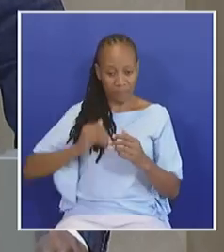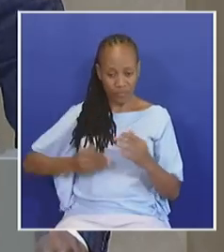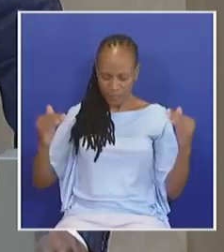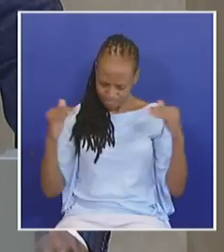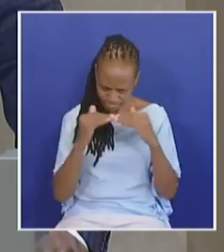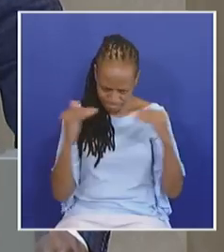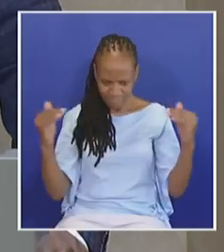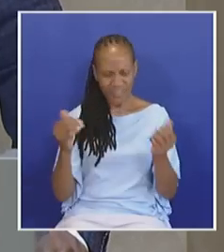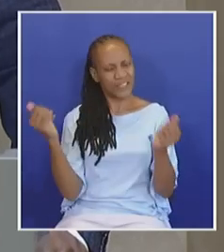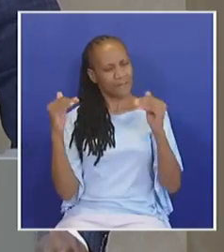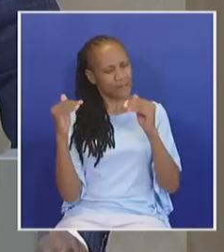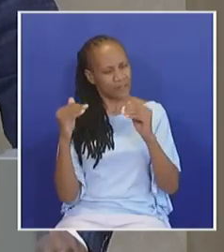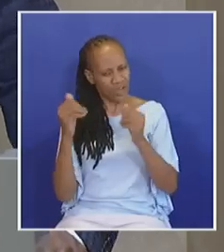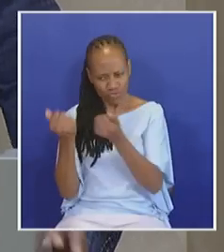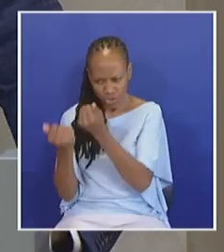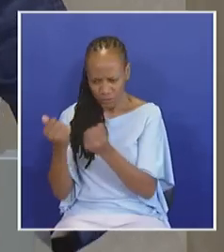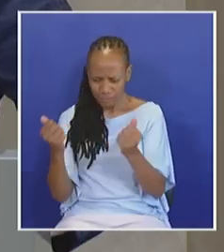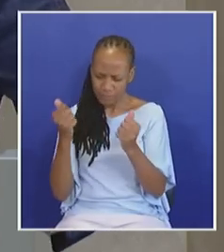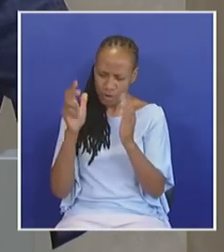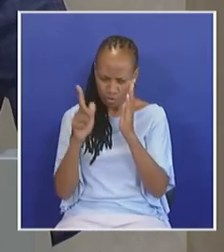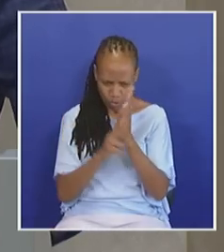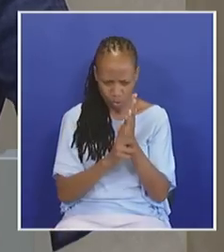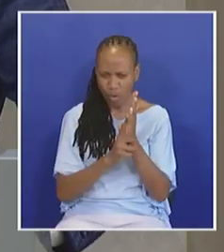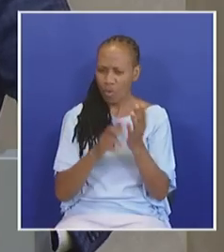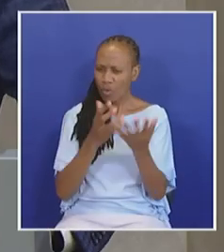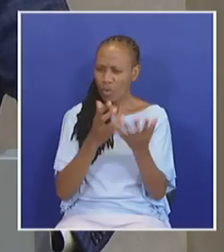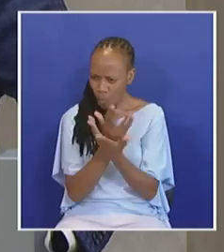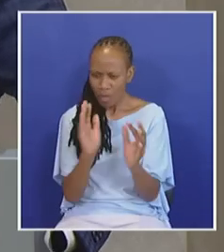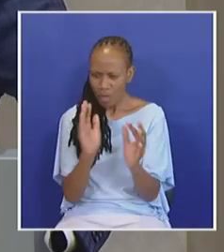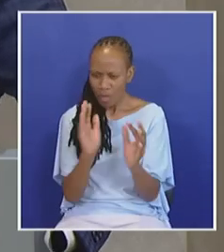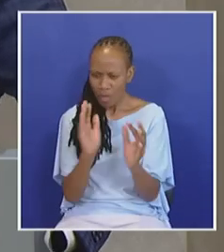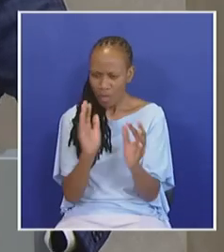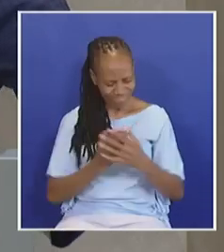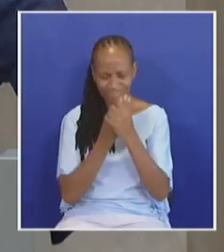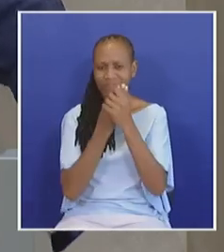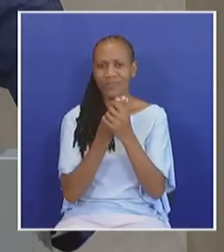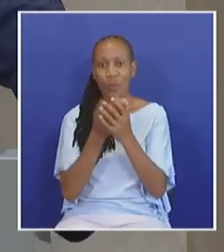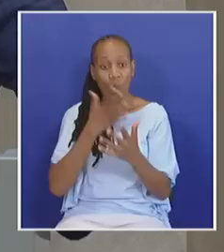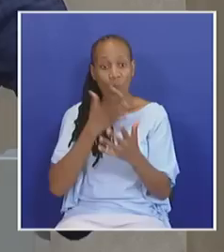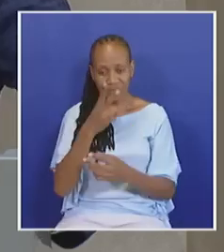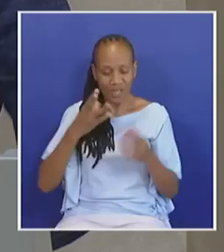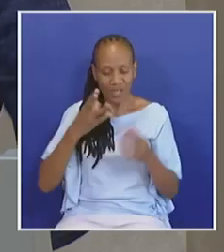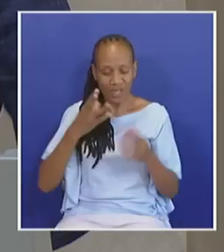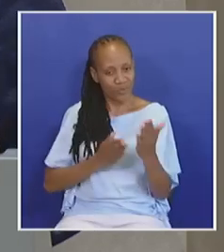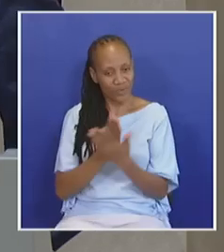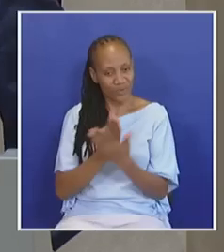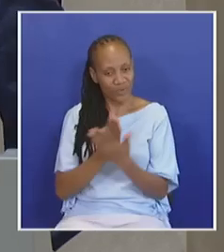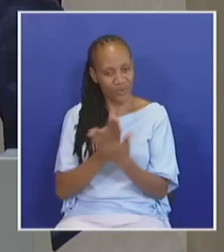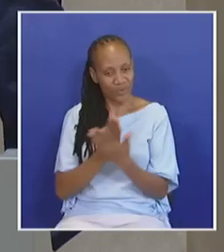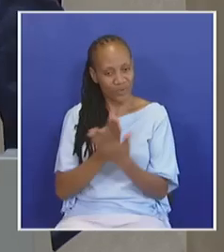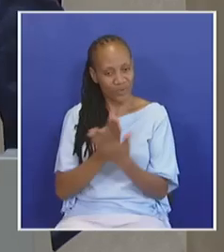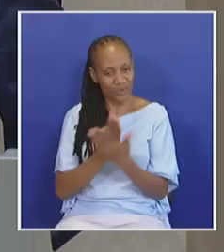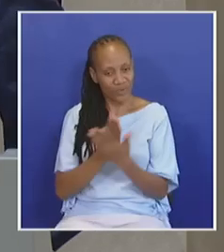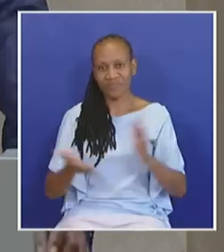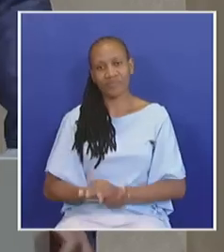justice, equality, the rule of law, and the inalienation human rights for all. We must never forget